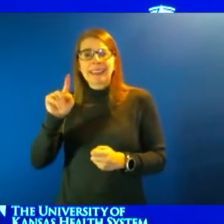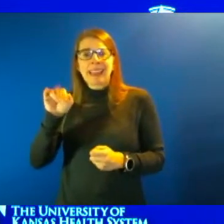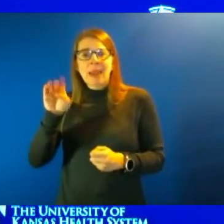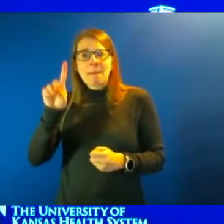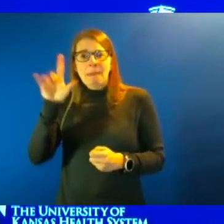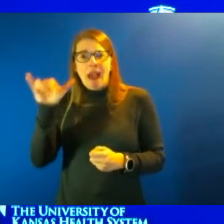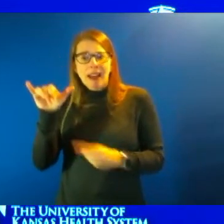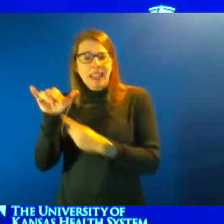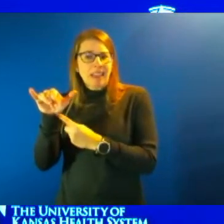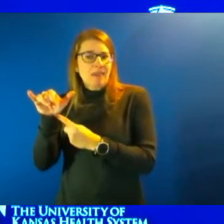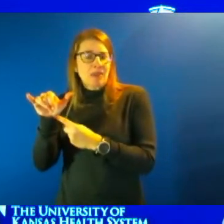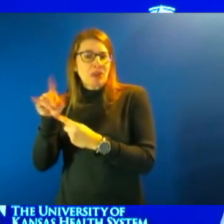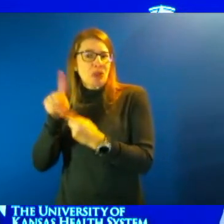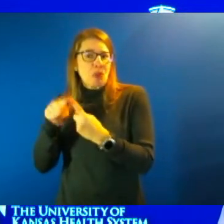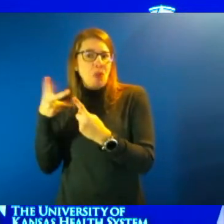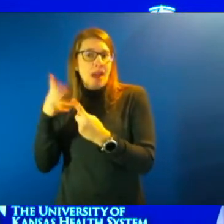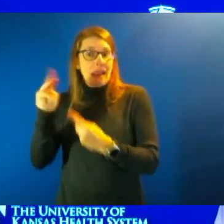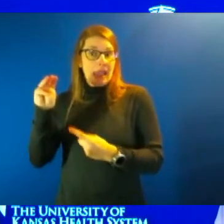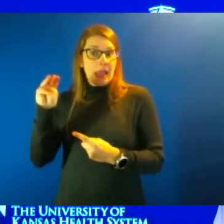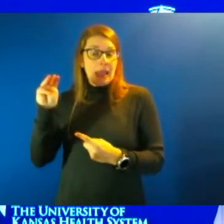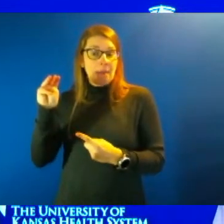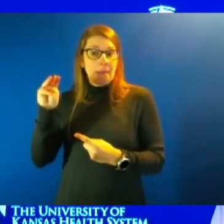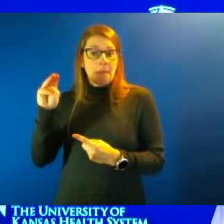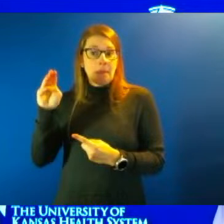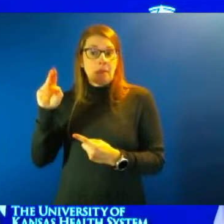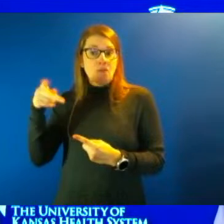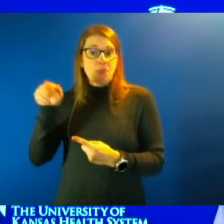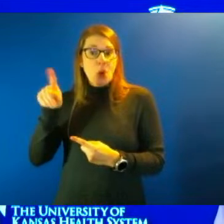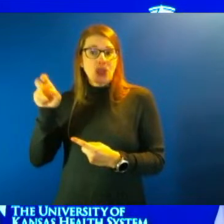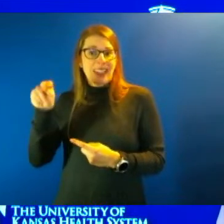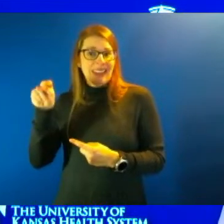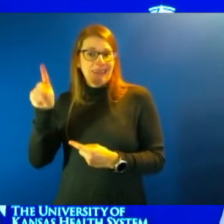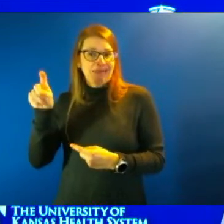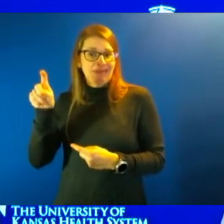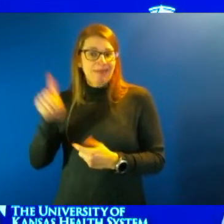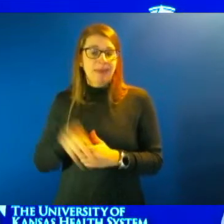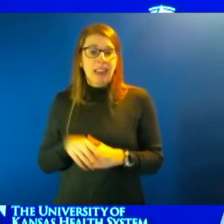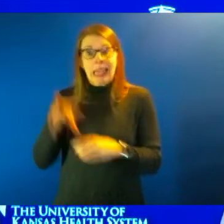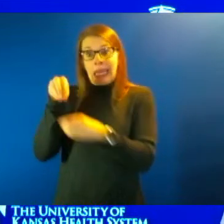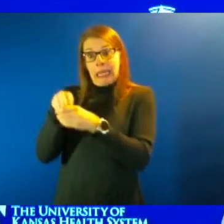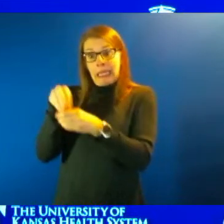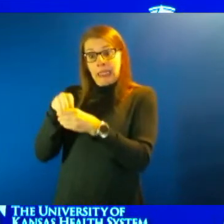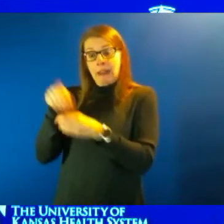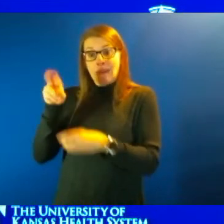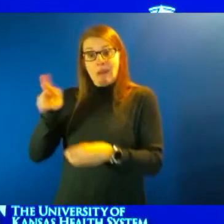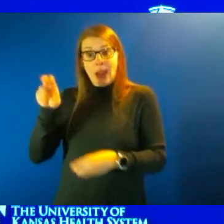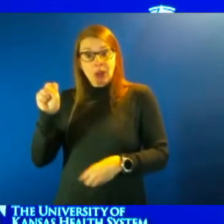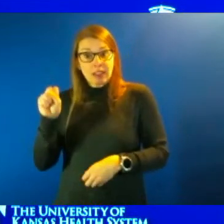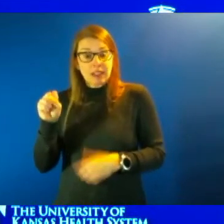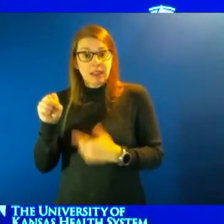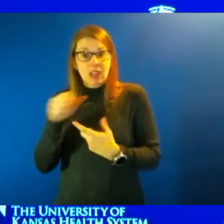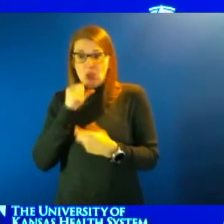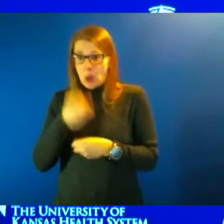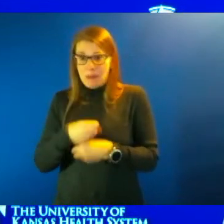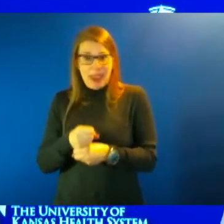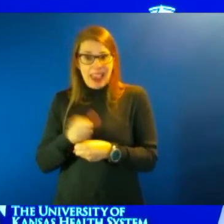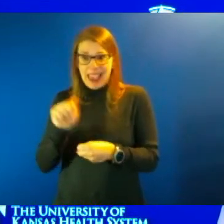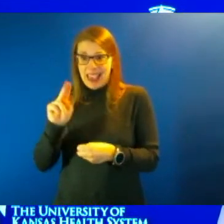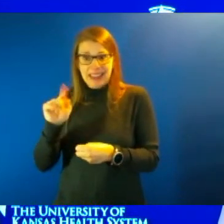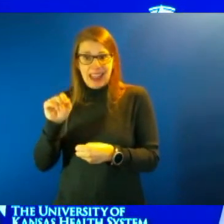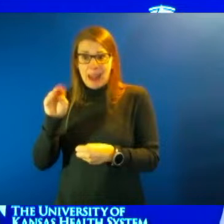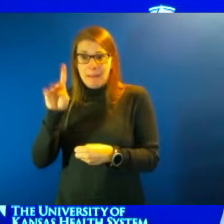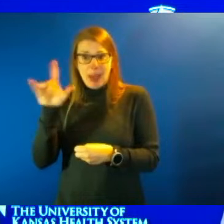Is it to the N protein, which is another protein in the virus, which we don't make antibodies to if we've just